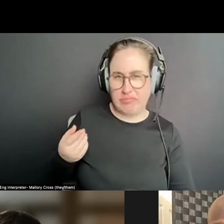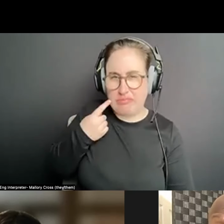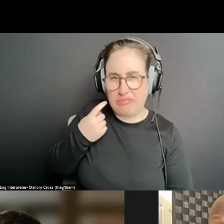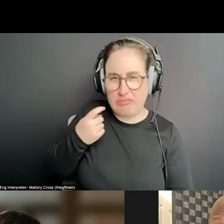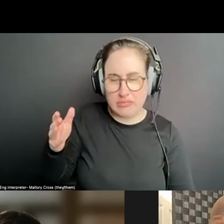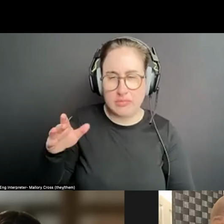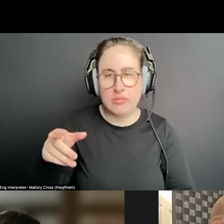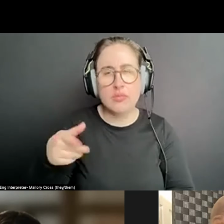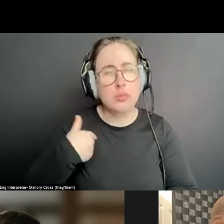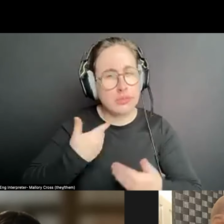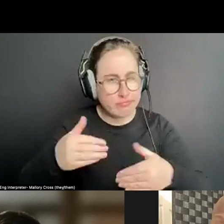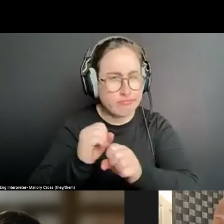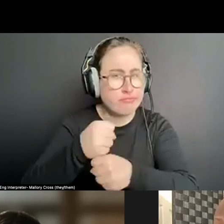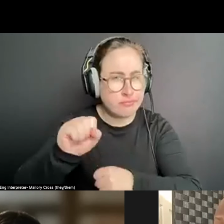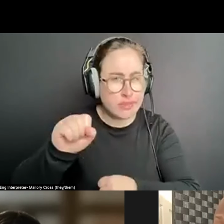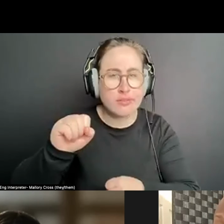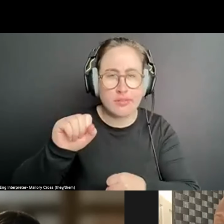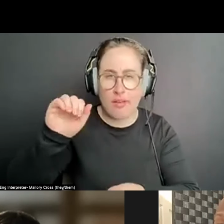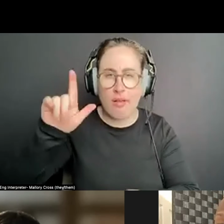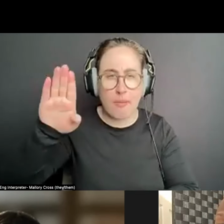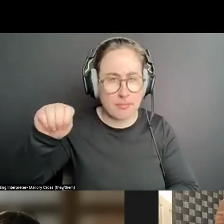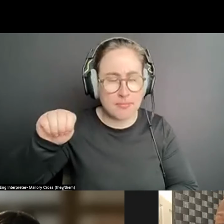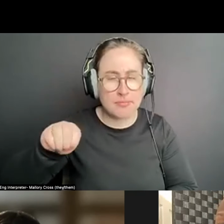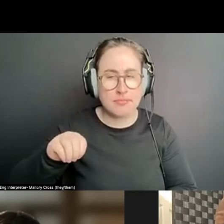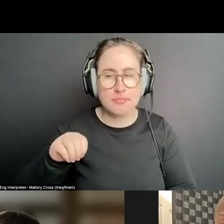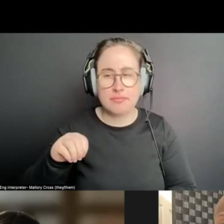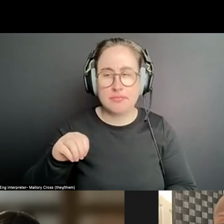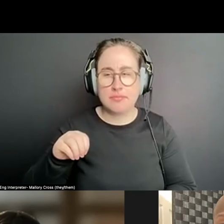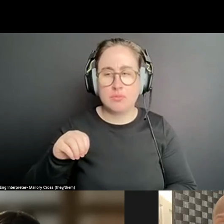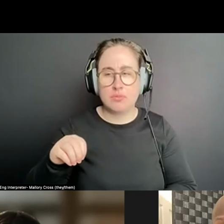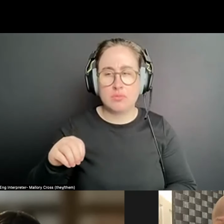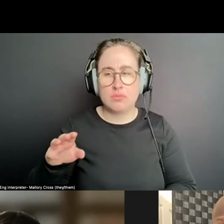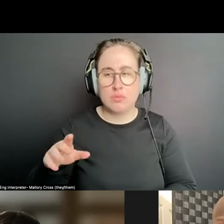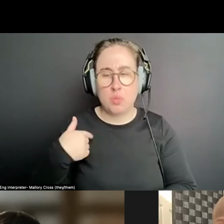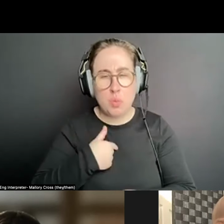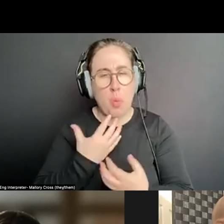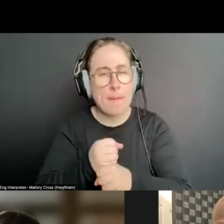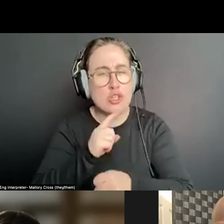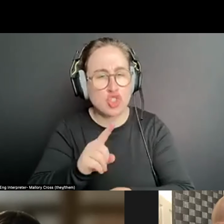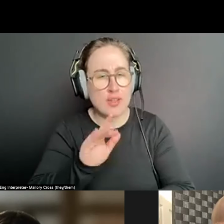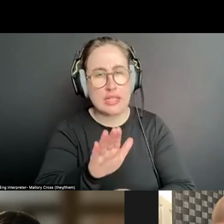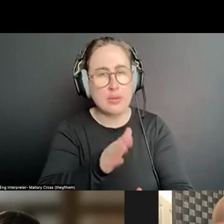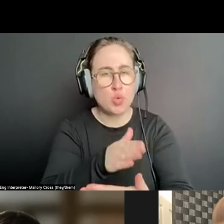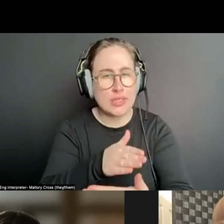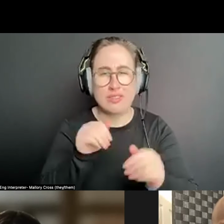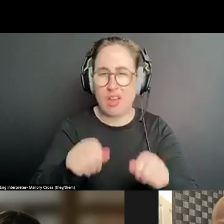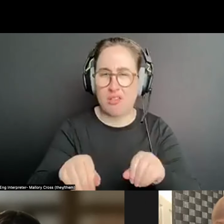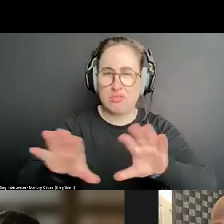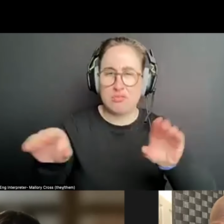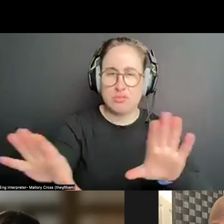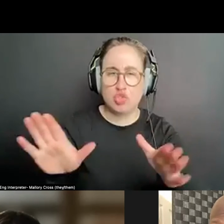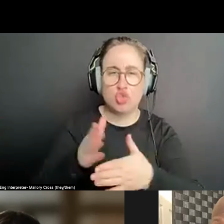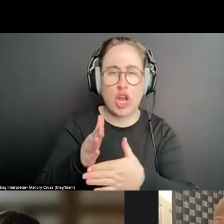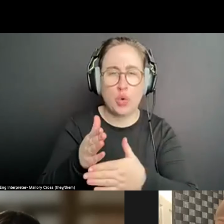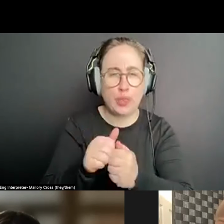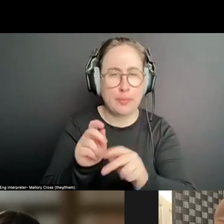and on Theotis. So Dad wanted to make sure that his music was shared with people other than